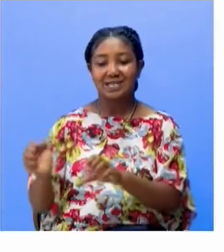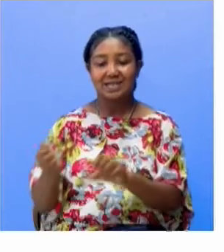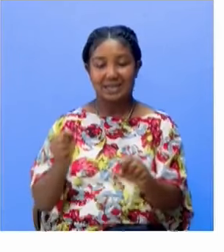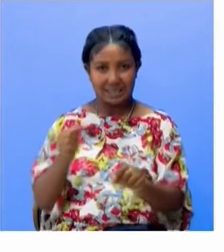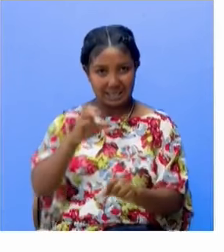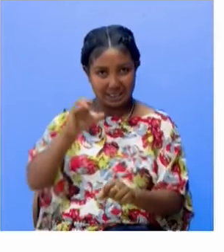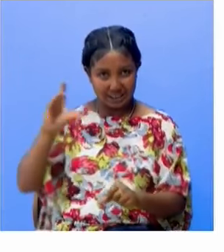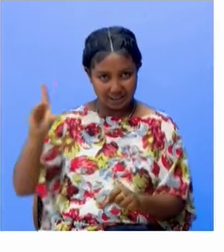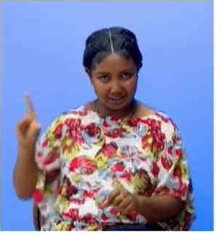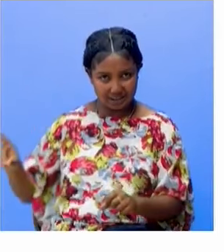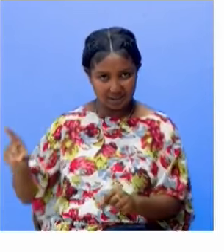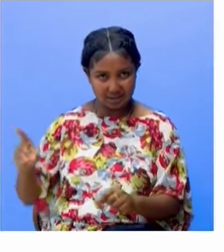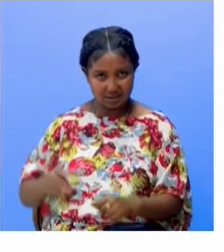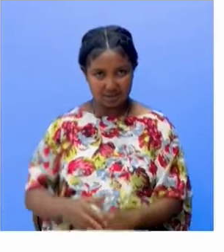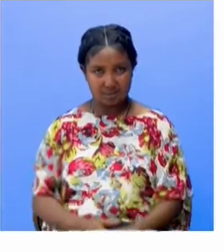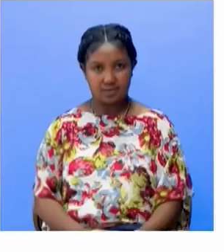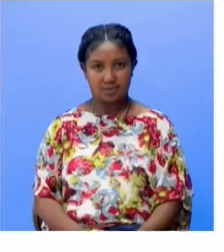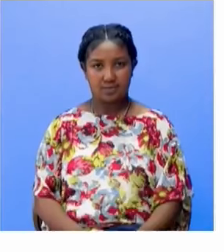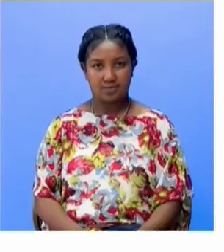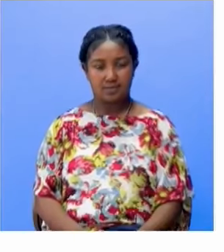We cleaned.